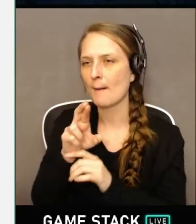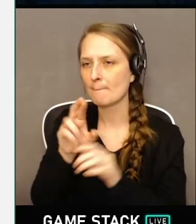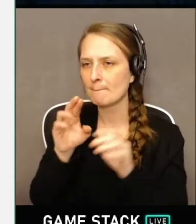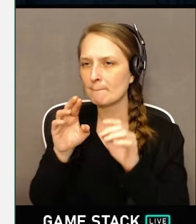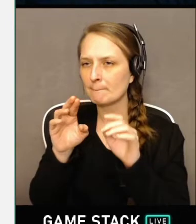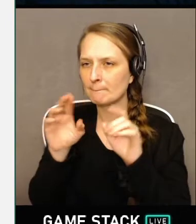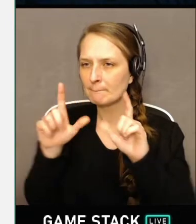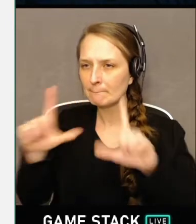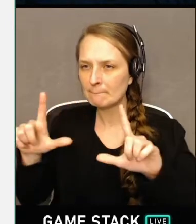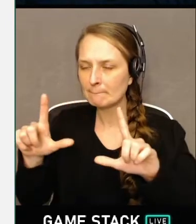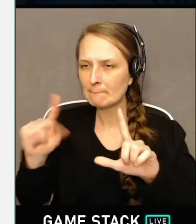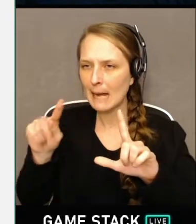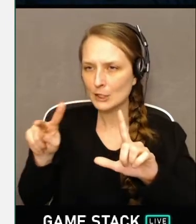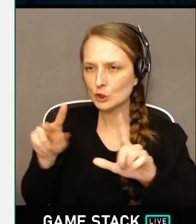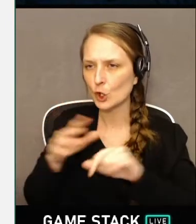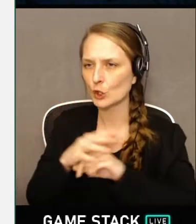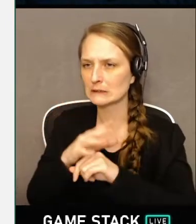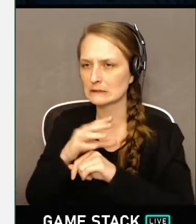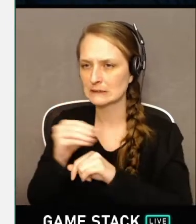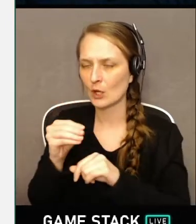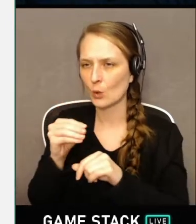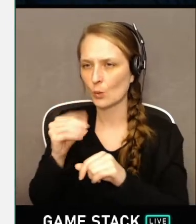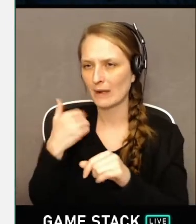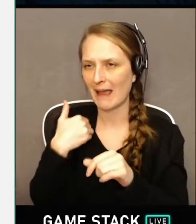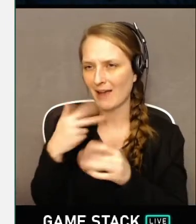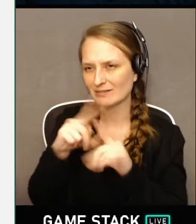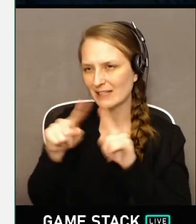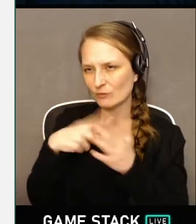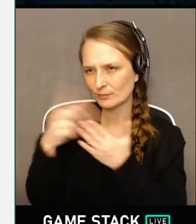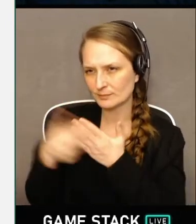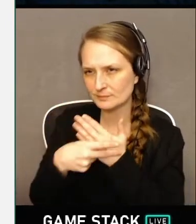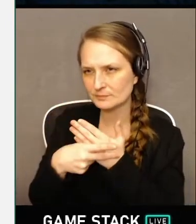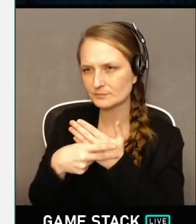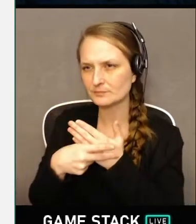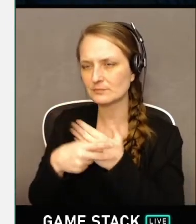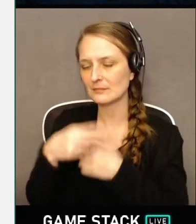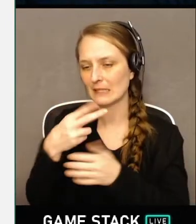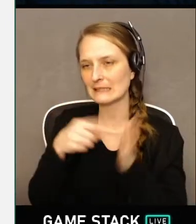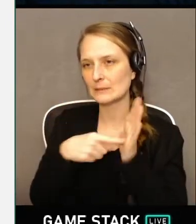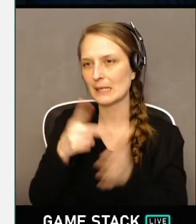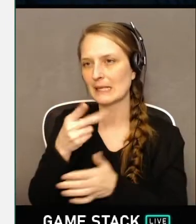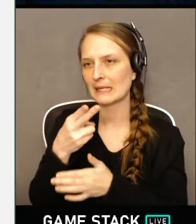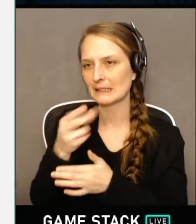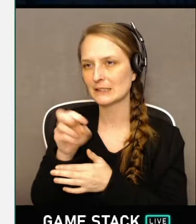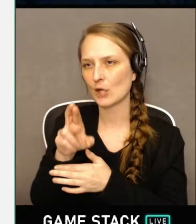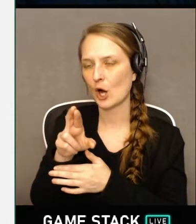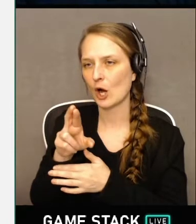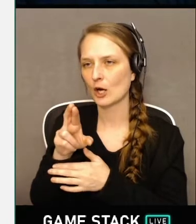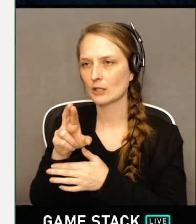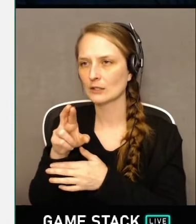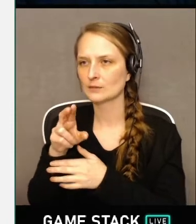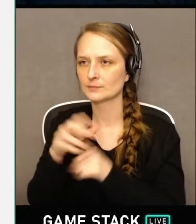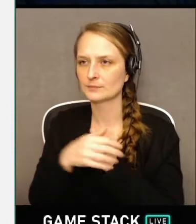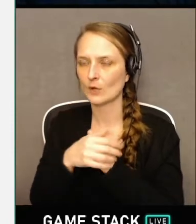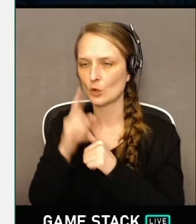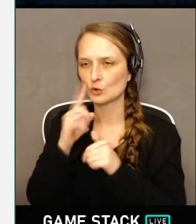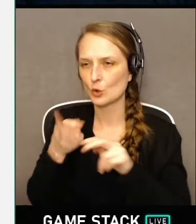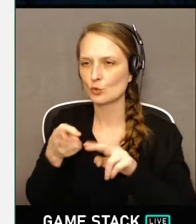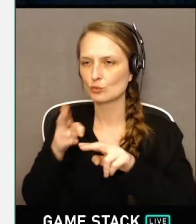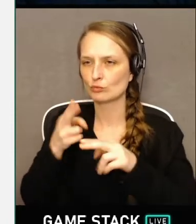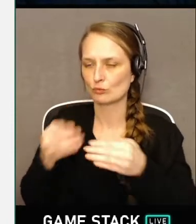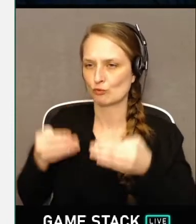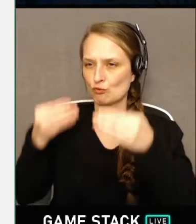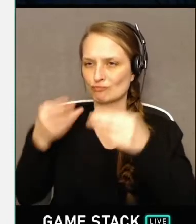initiated industry certification programs like Display HDR and HGIG to raise the display ecosystem